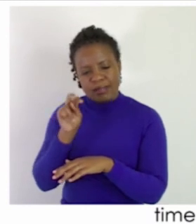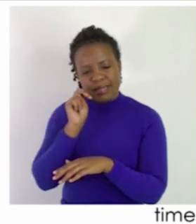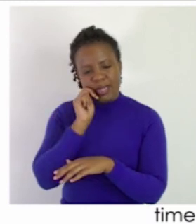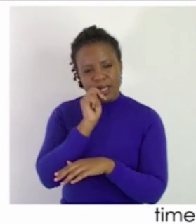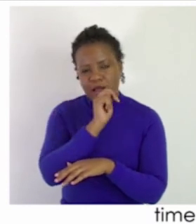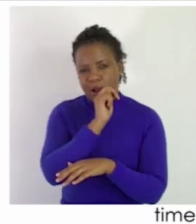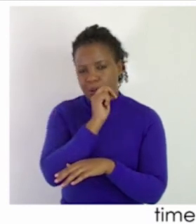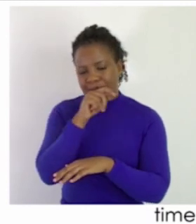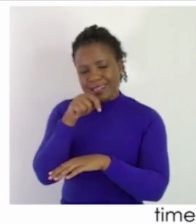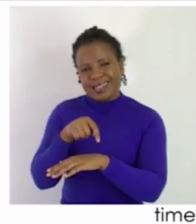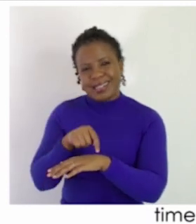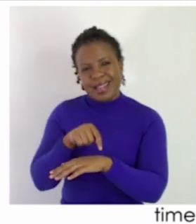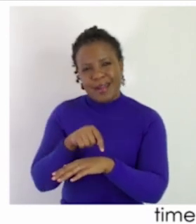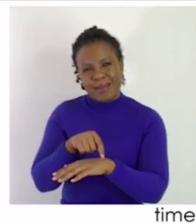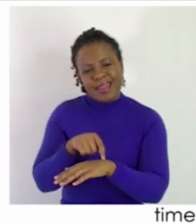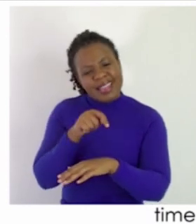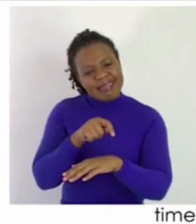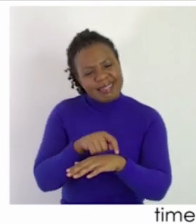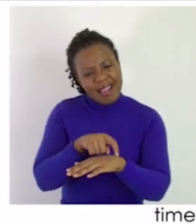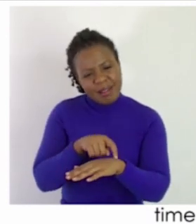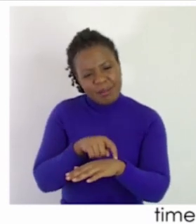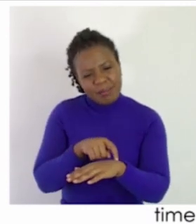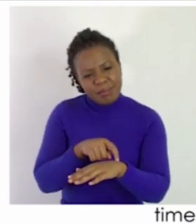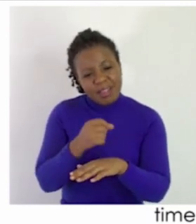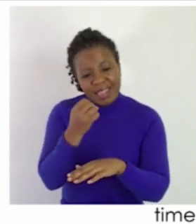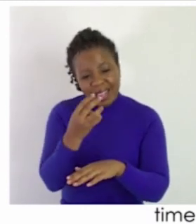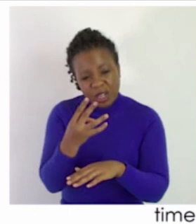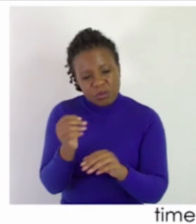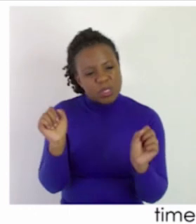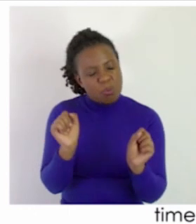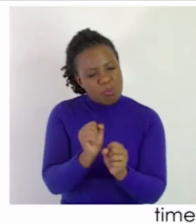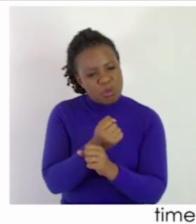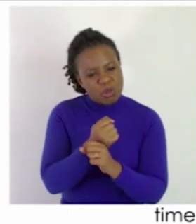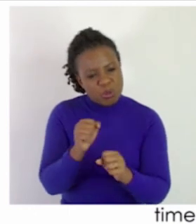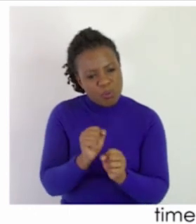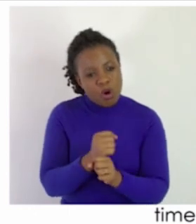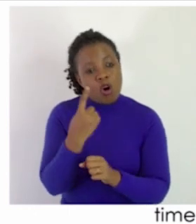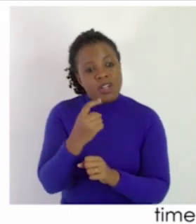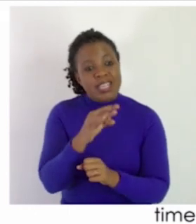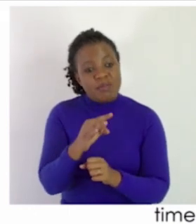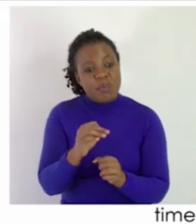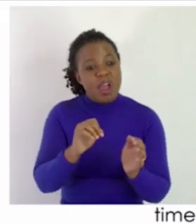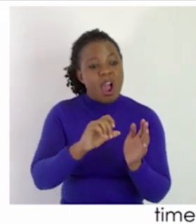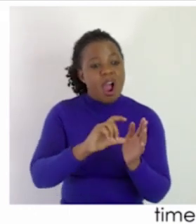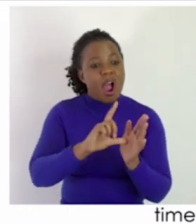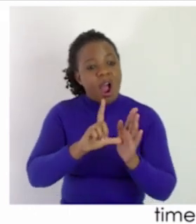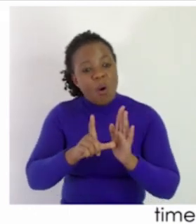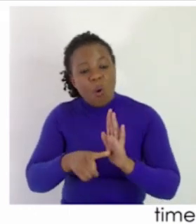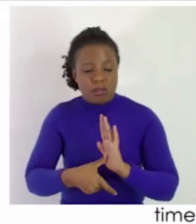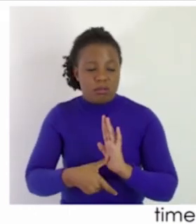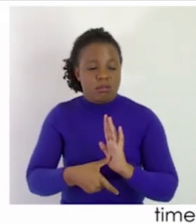Remember, time as it is, you cannot quantify it unless if you are talking of